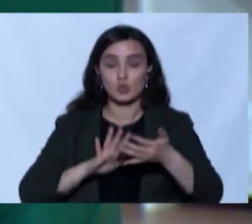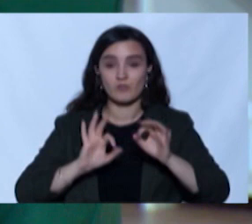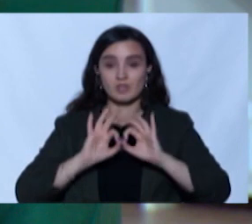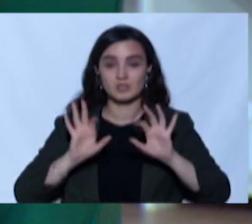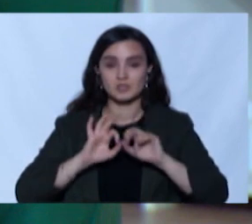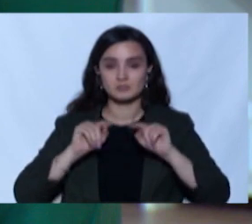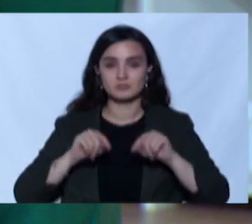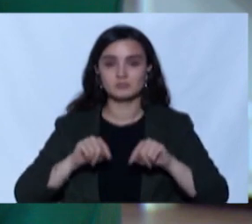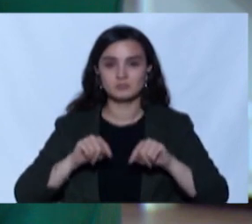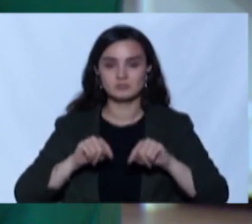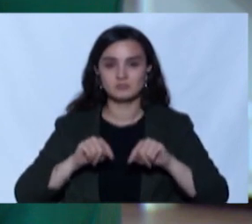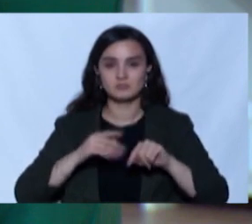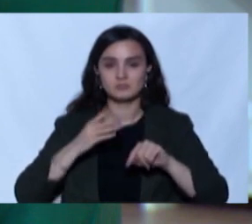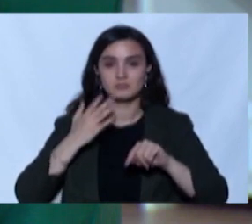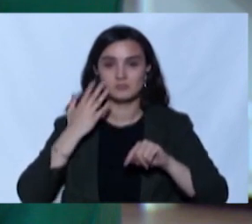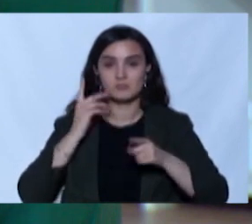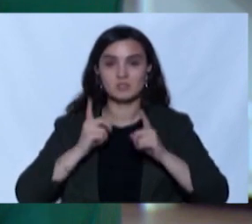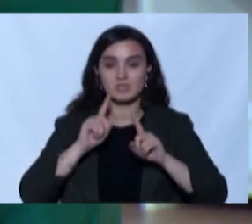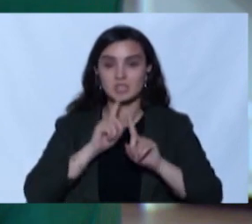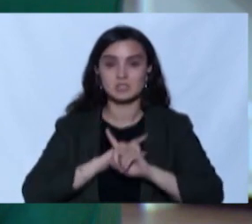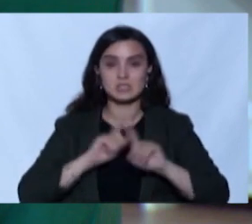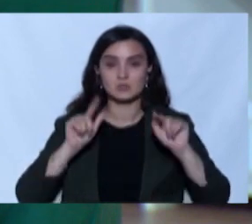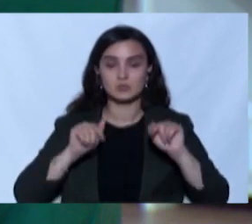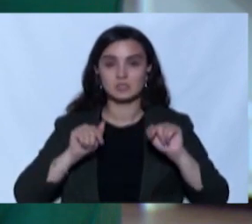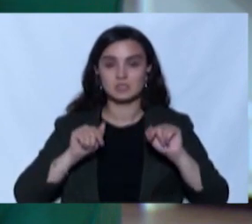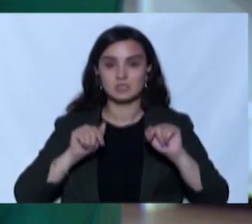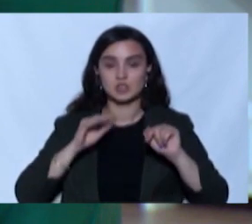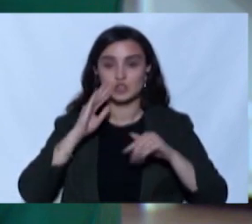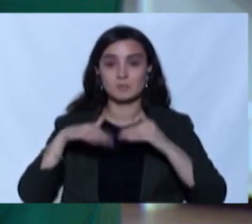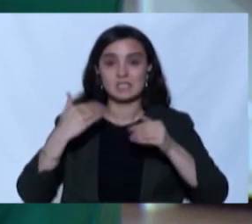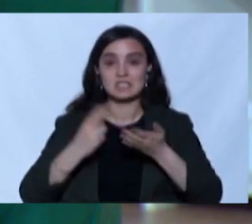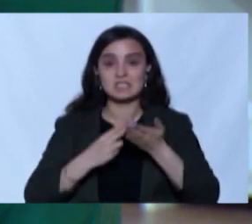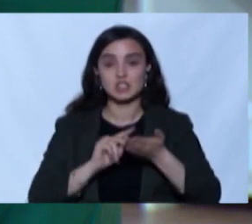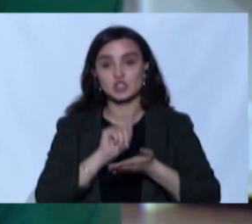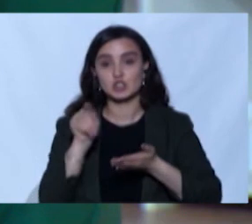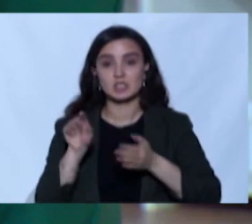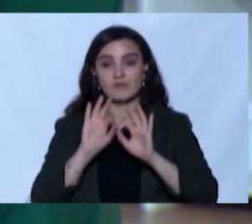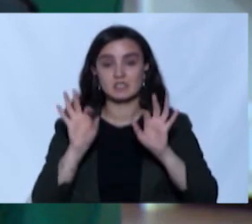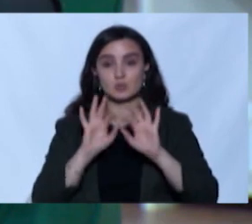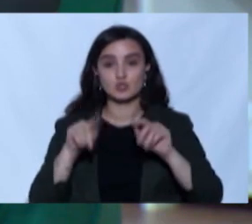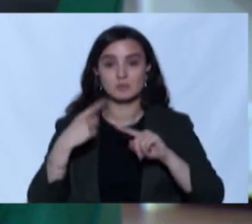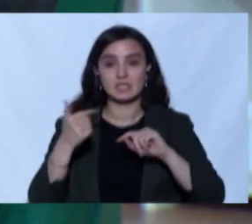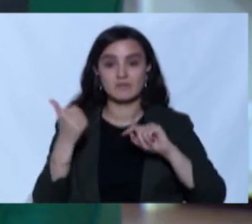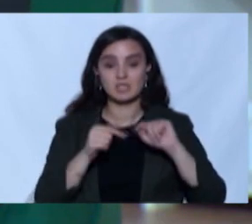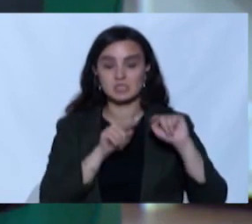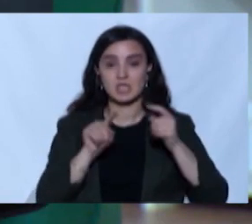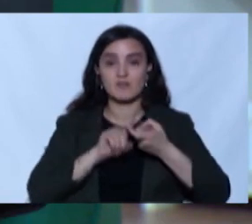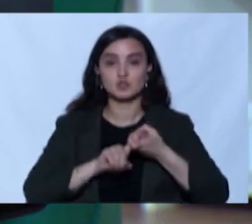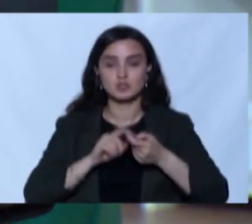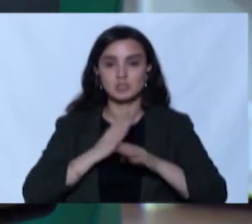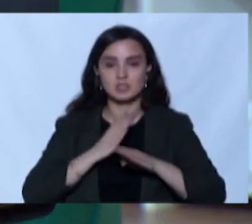have a really significant influence on the next book we're going to be talking about next week, which